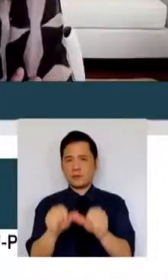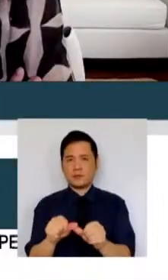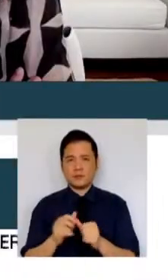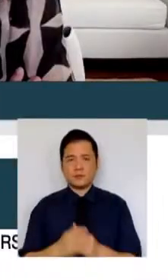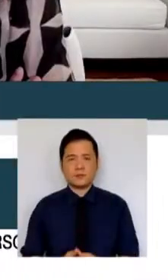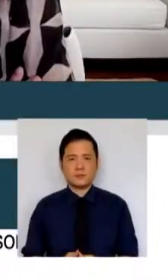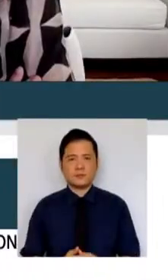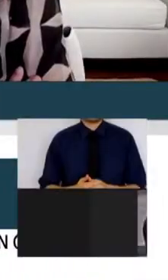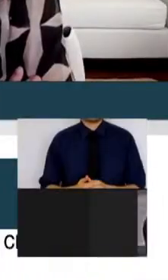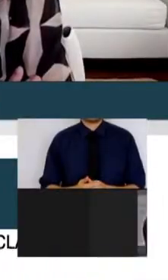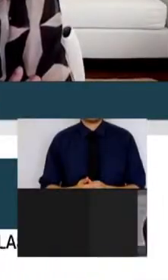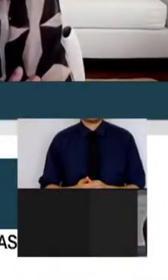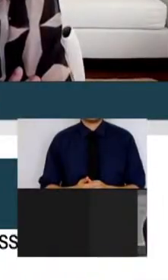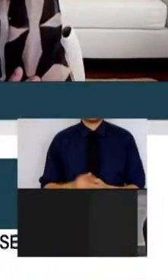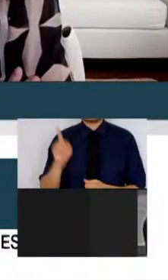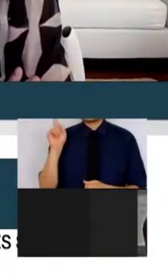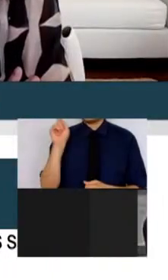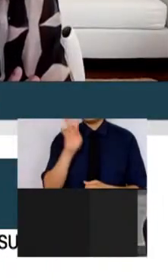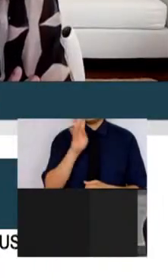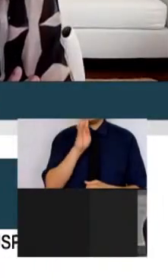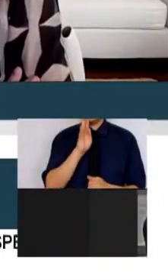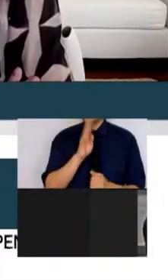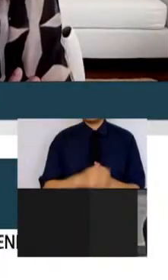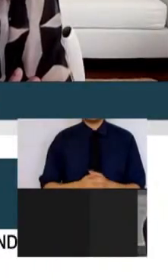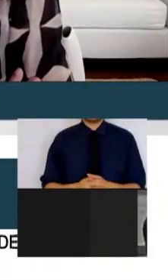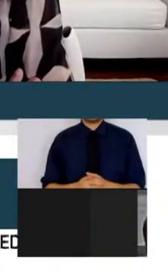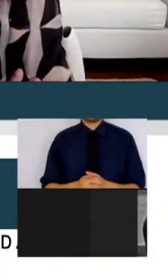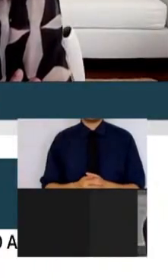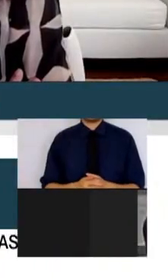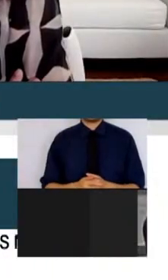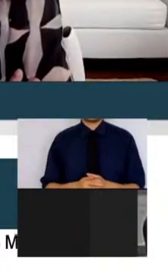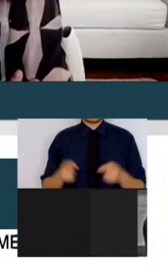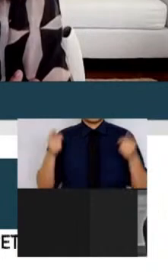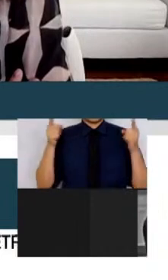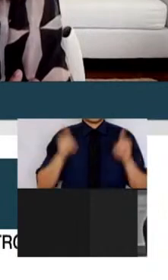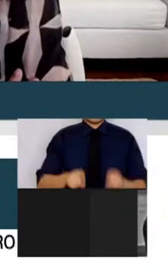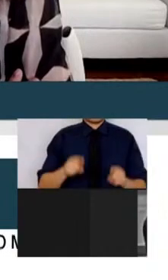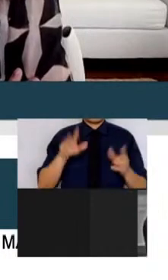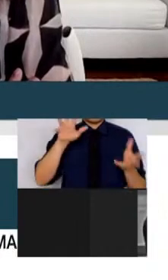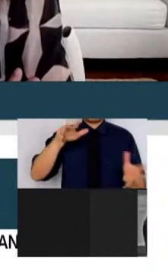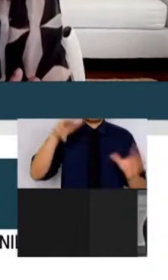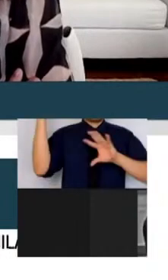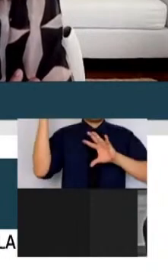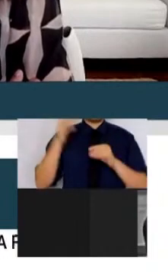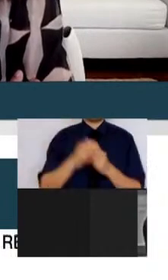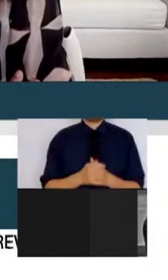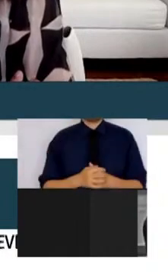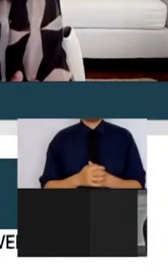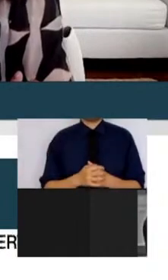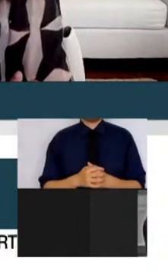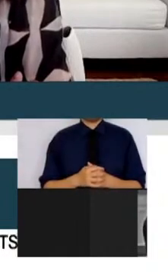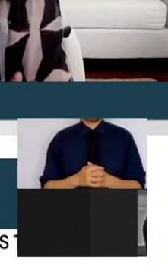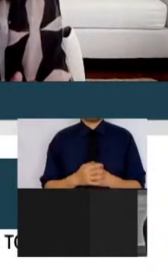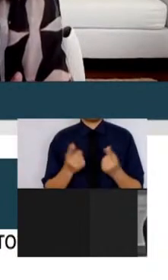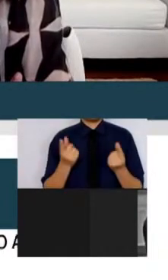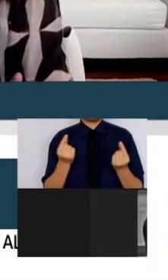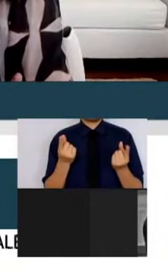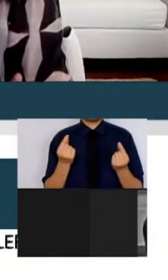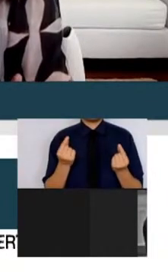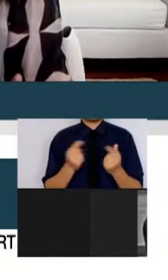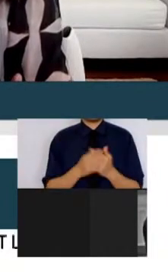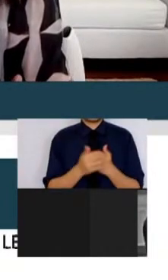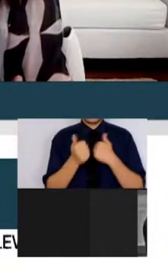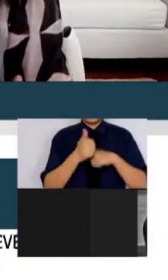Because of what happened, then we will... Number one, we will ensure that whatever applicable